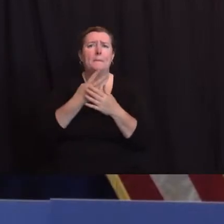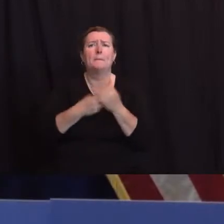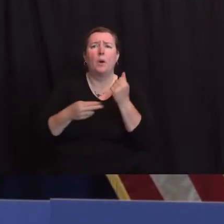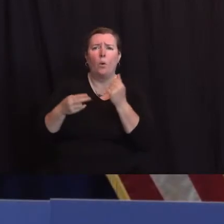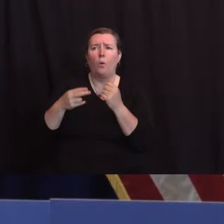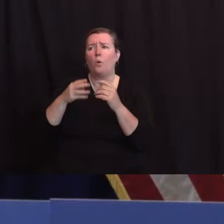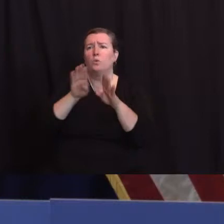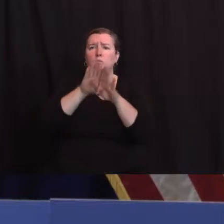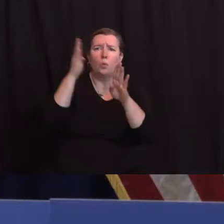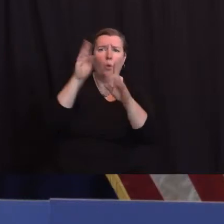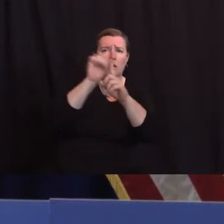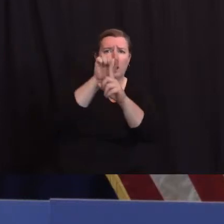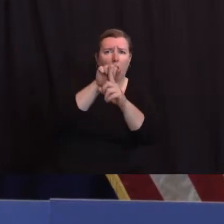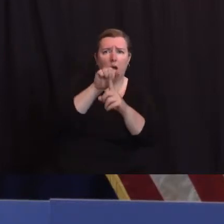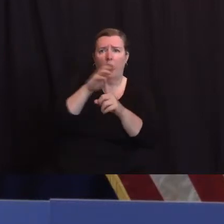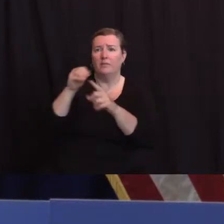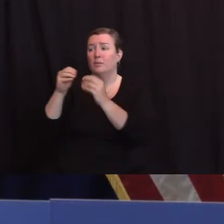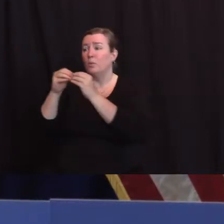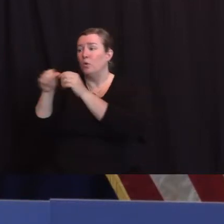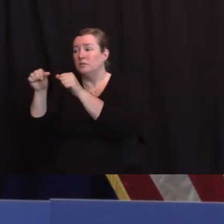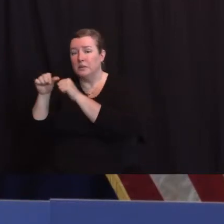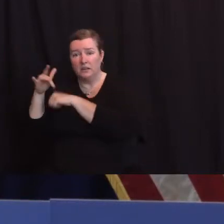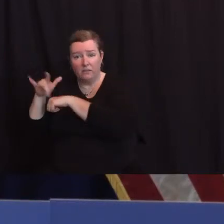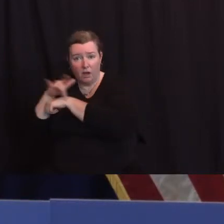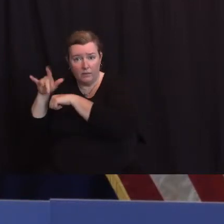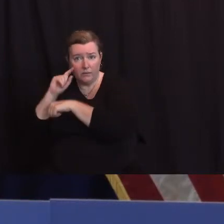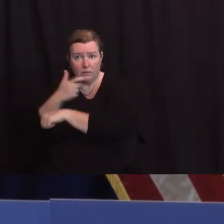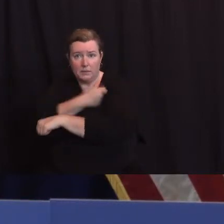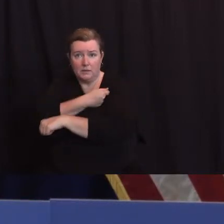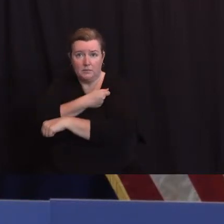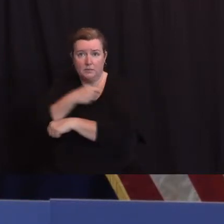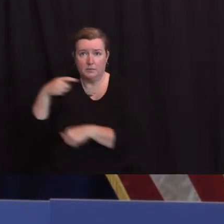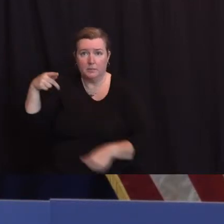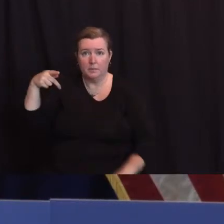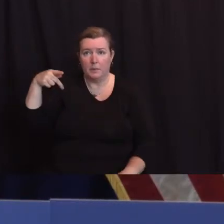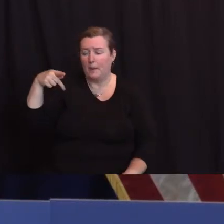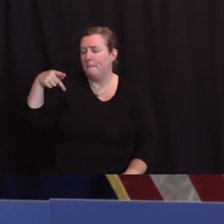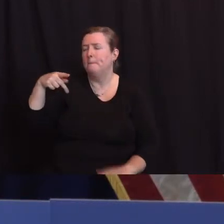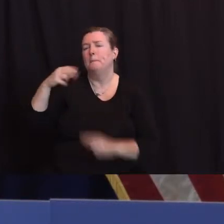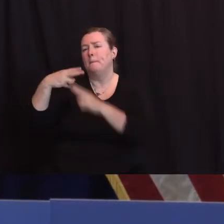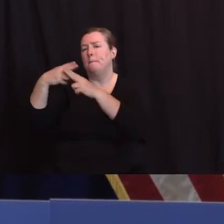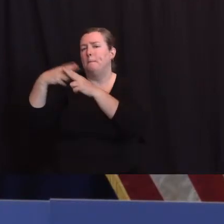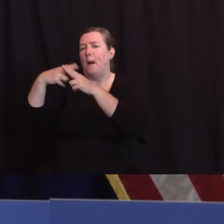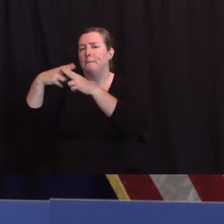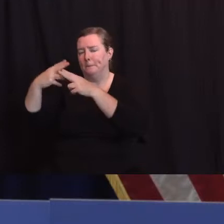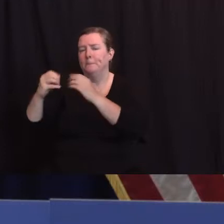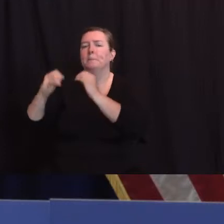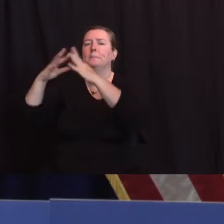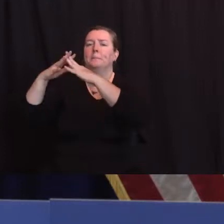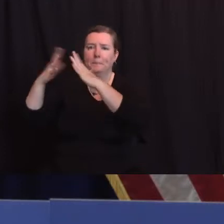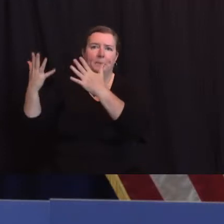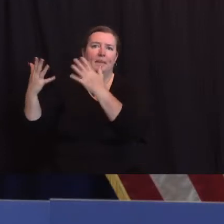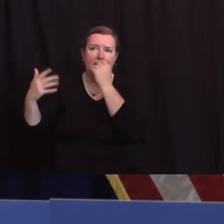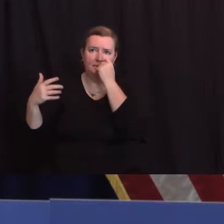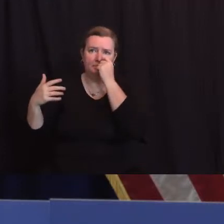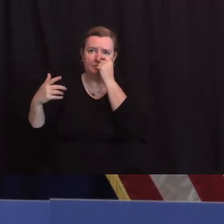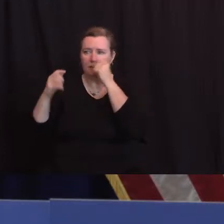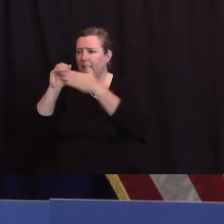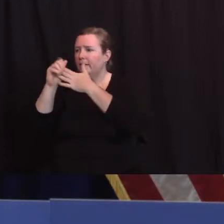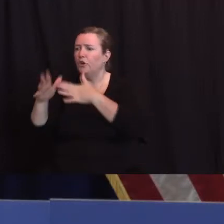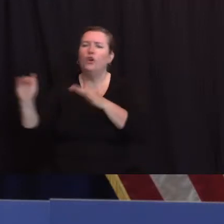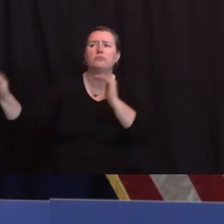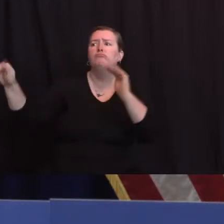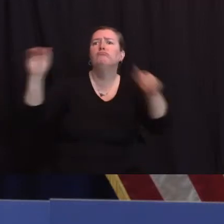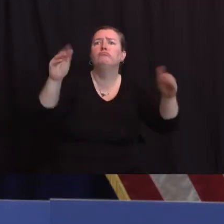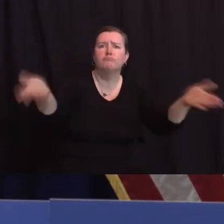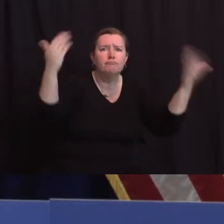pop-ups, active health department, elected officials who are actively engaged. It's really